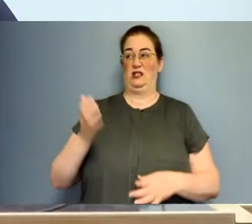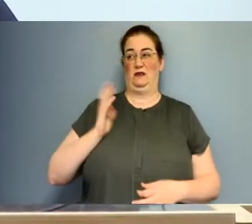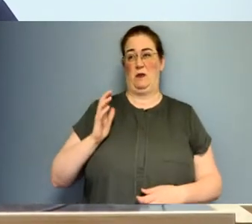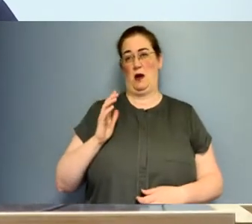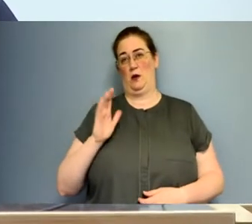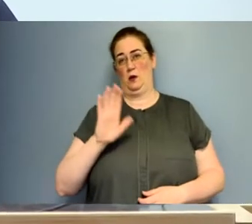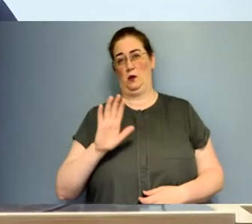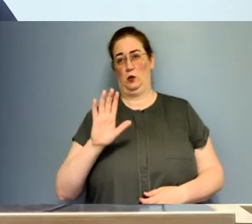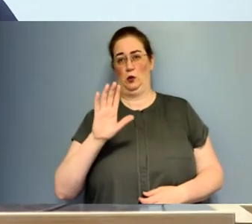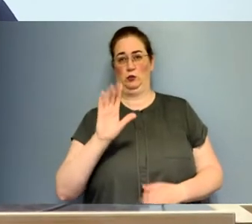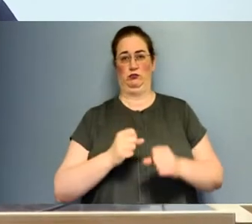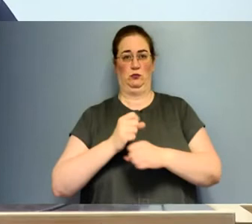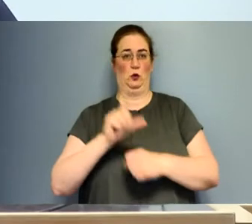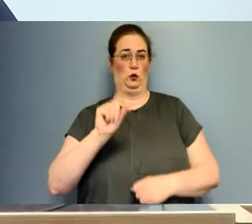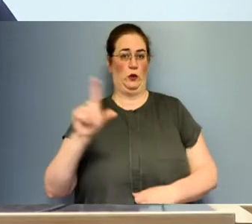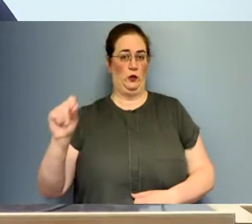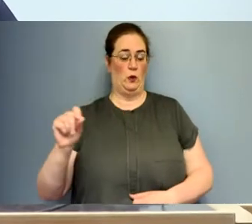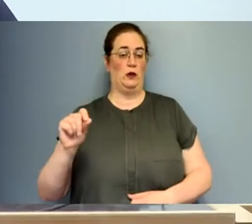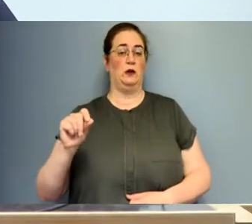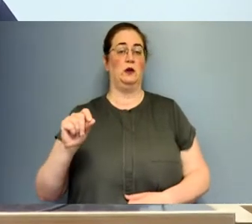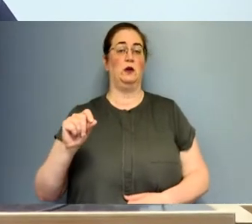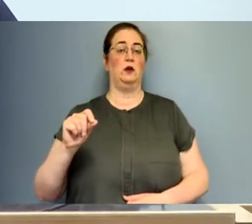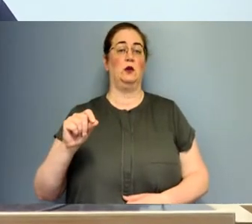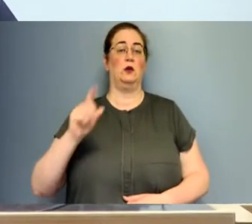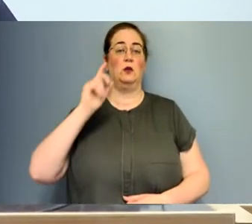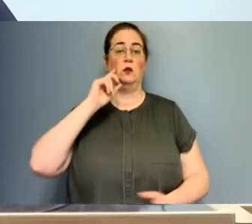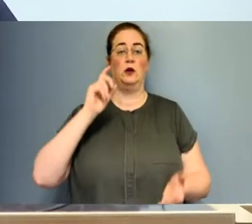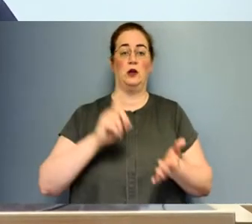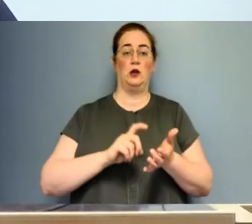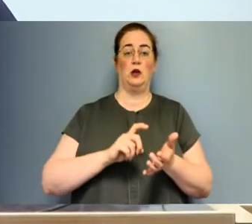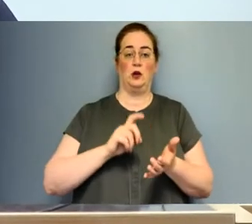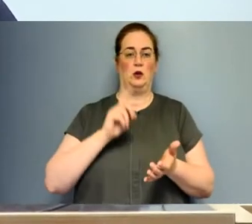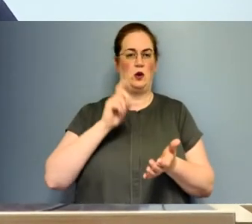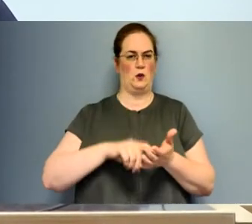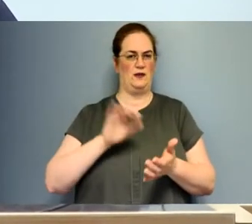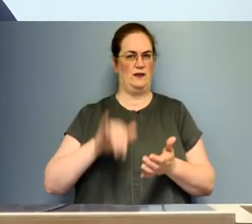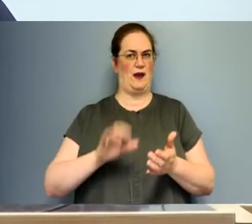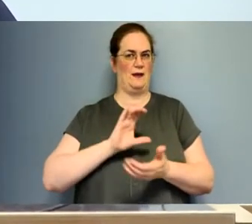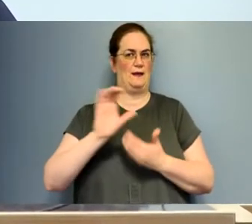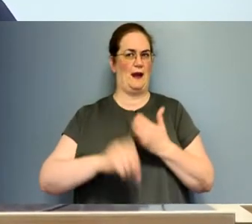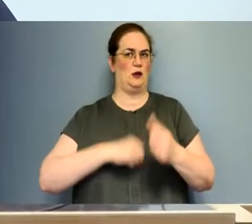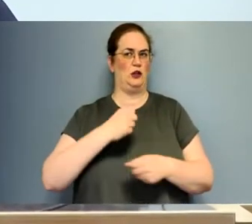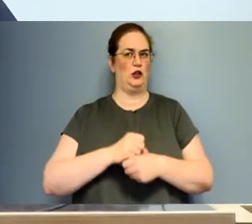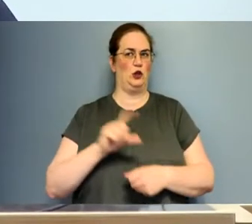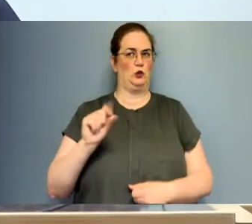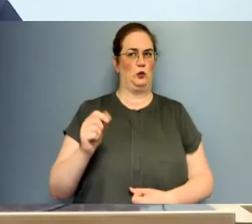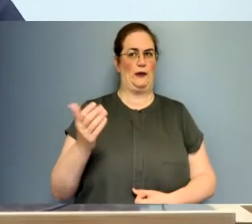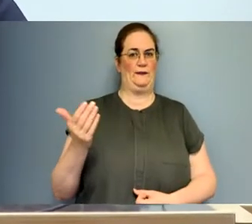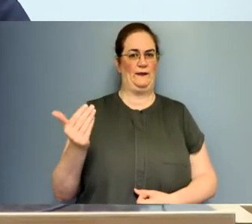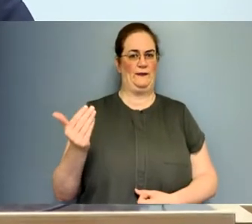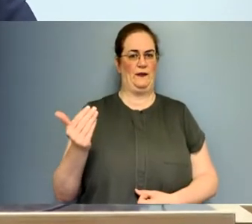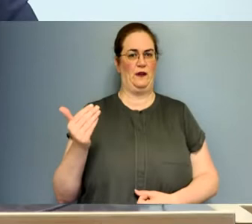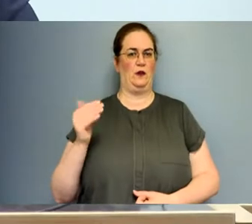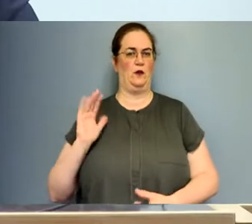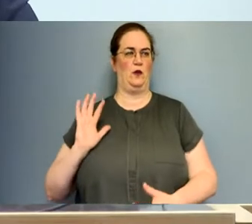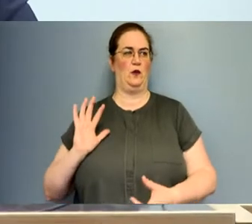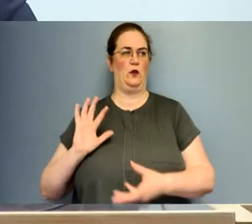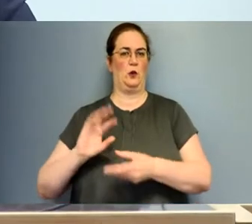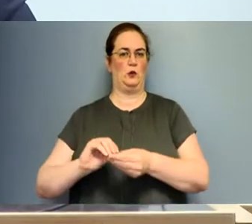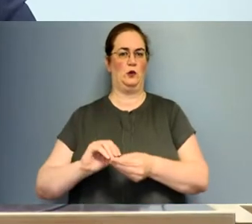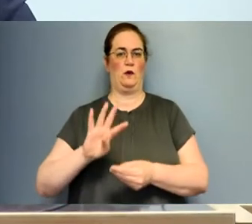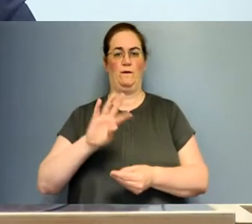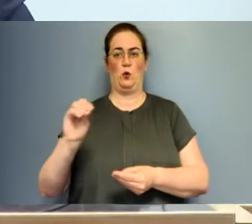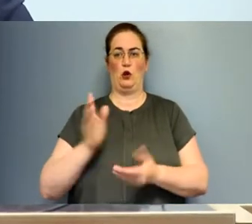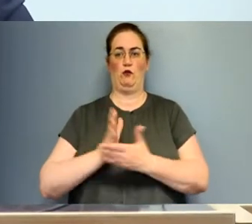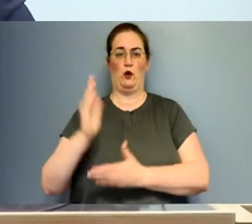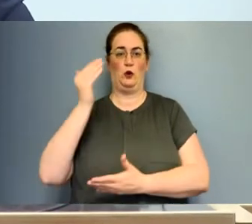2020, we noted that in, I think it was calendar year 2015, there had been a total of 40 right